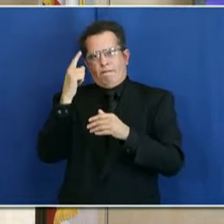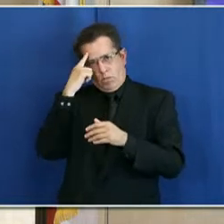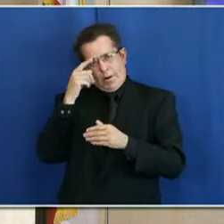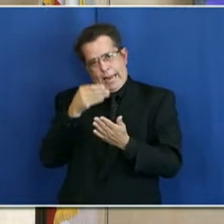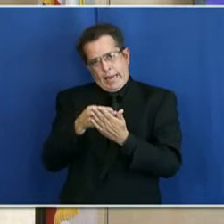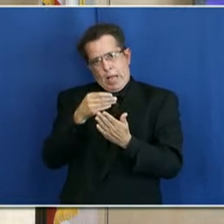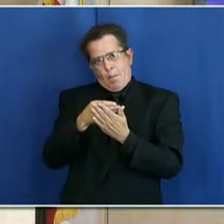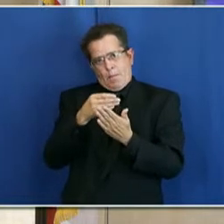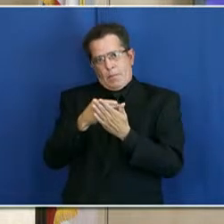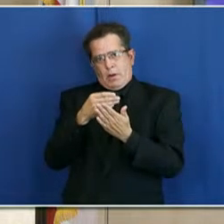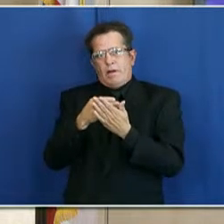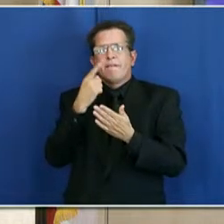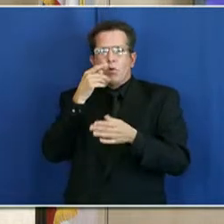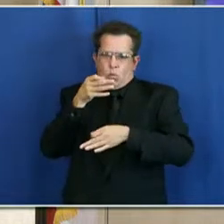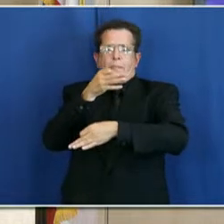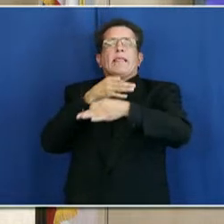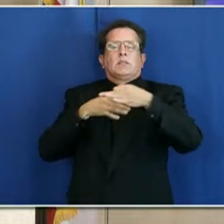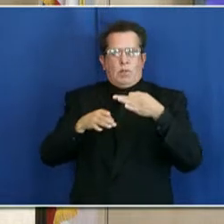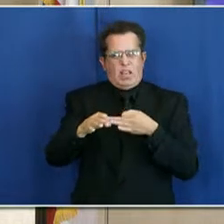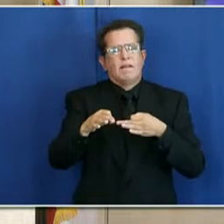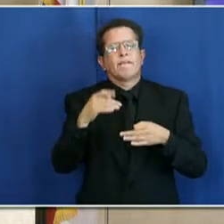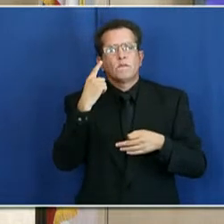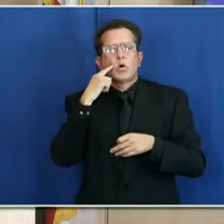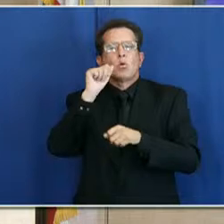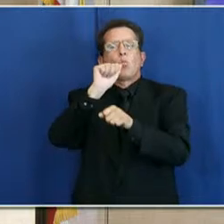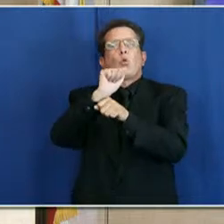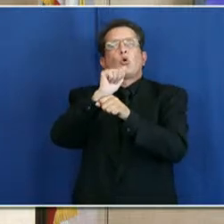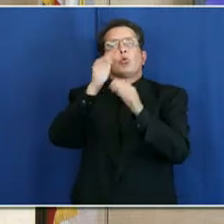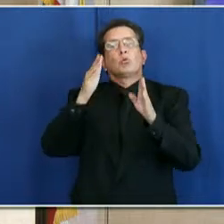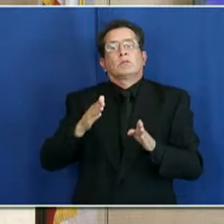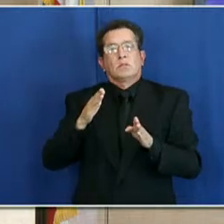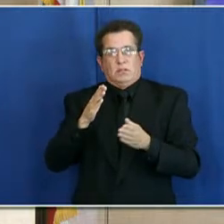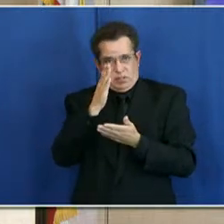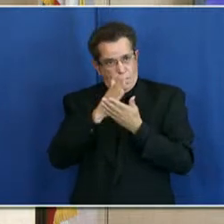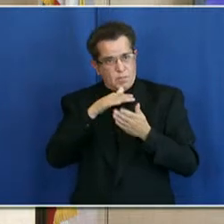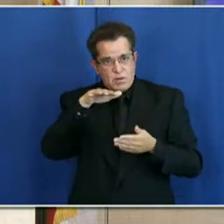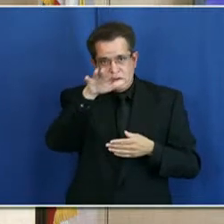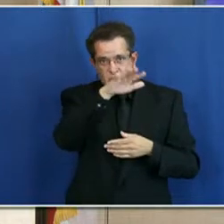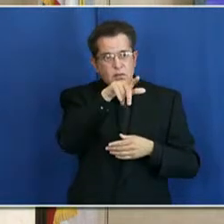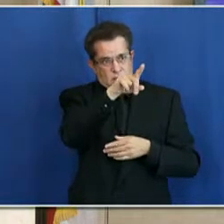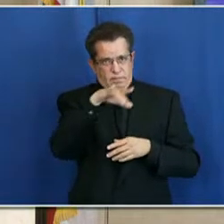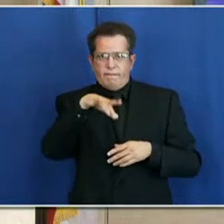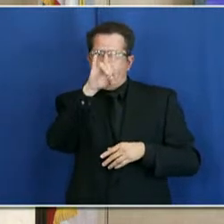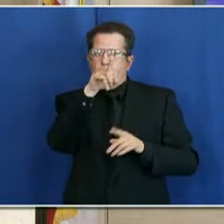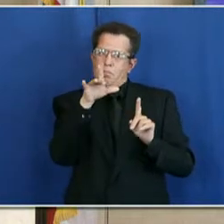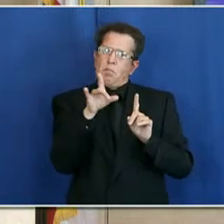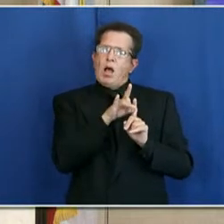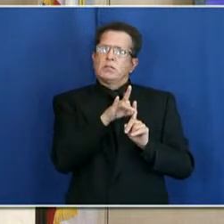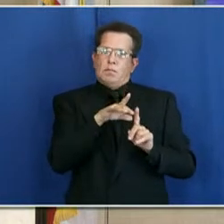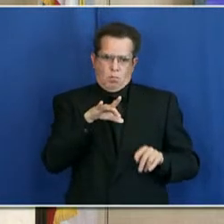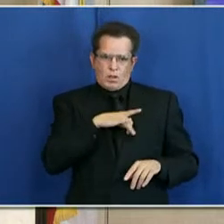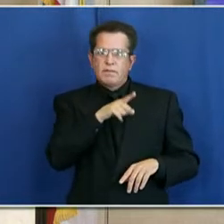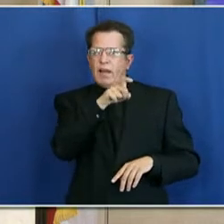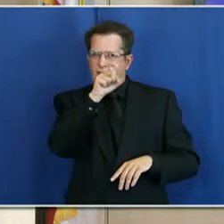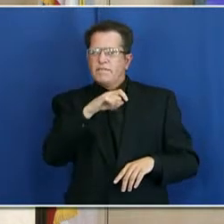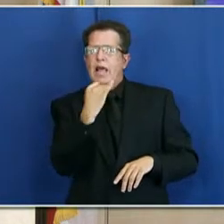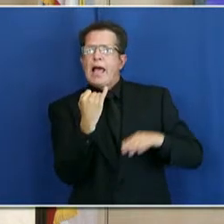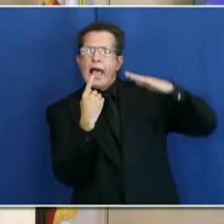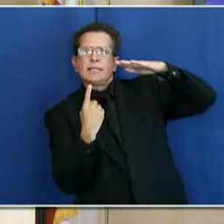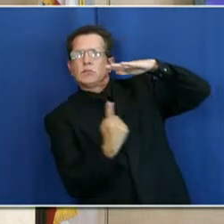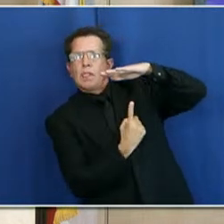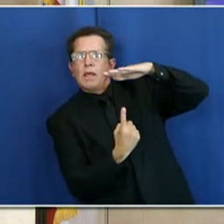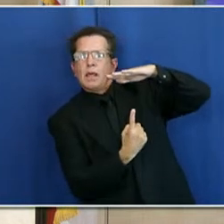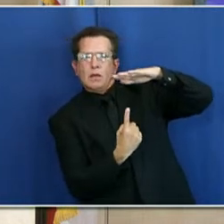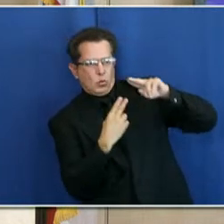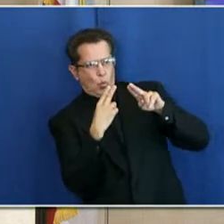replacement for workers. We often have situations where individuals are positive and need to isolate, or a close